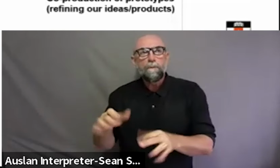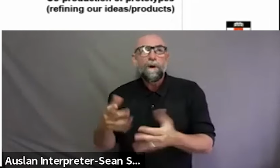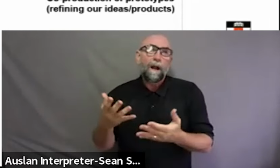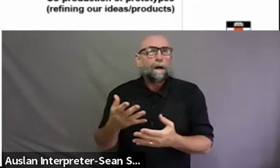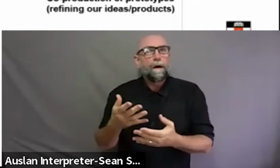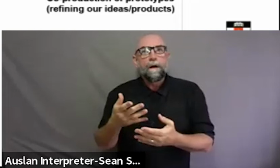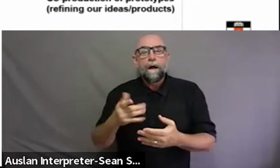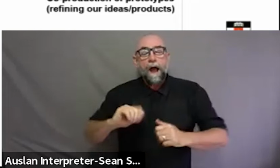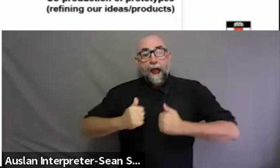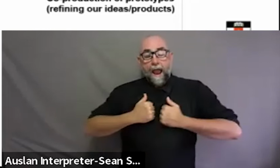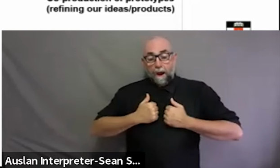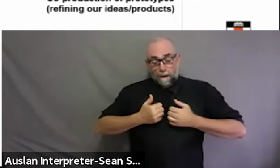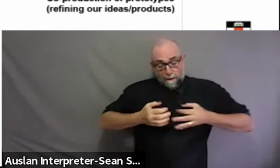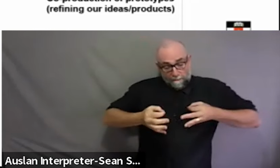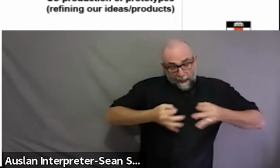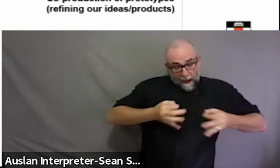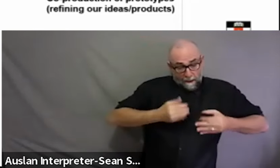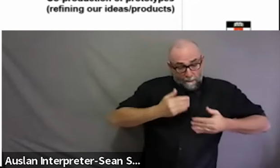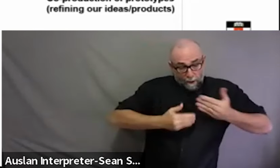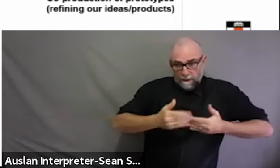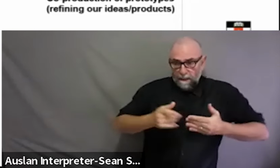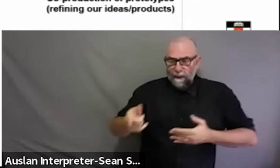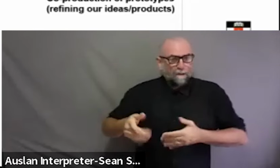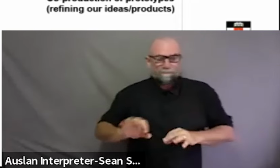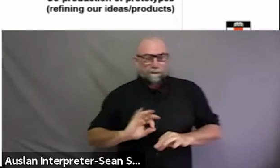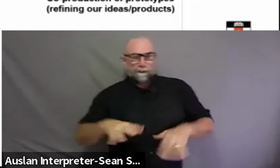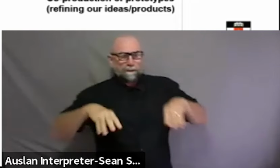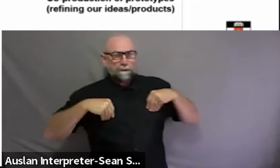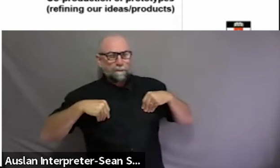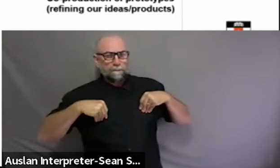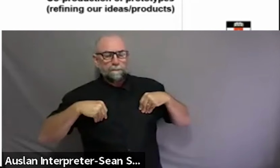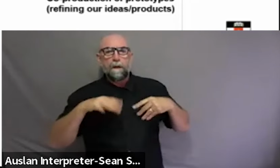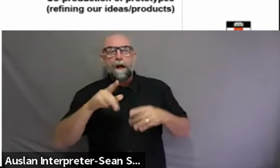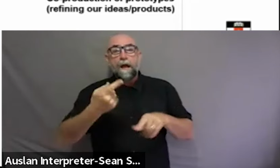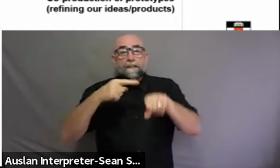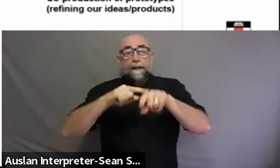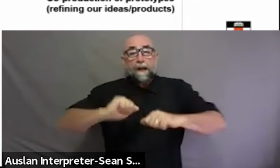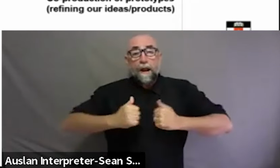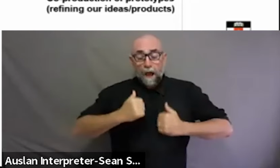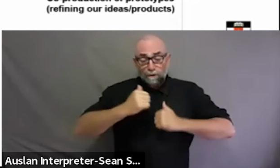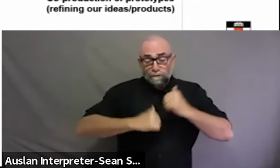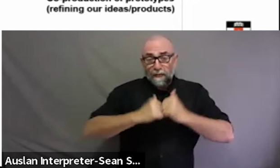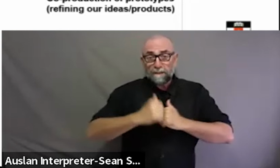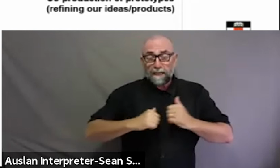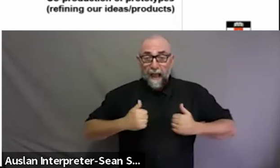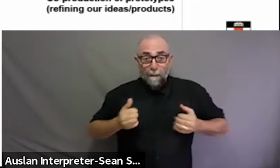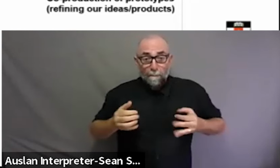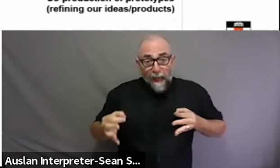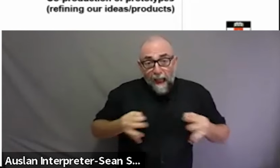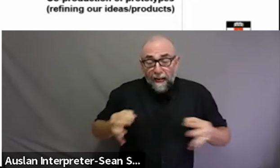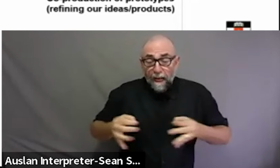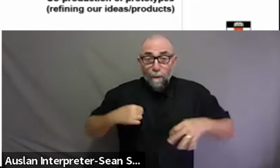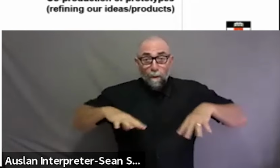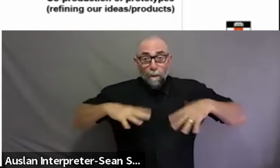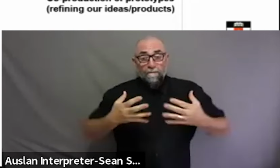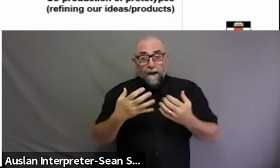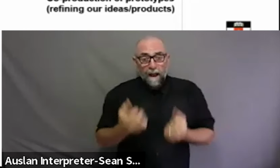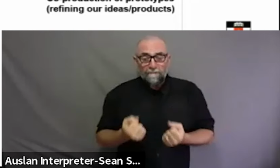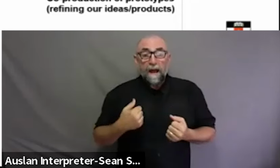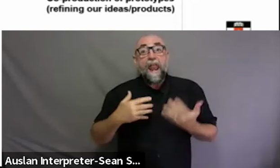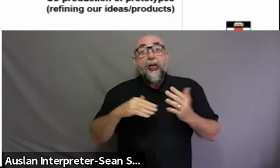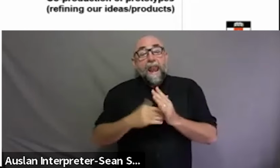to, our pre-planned process. And by upending the structure and planning that we had there, we reached a new